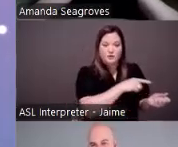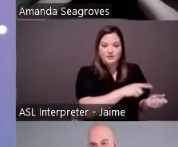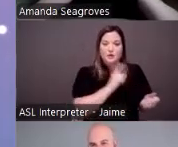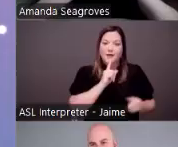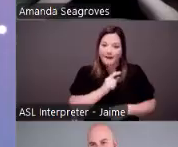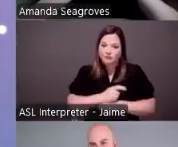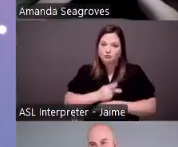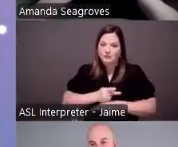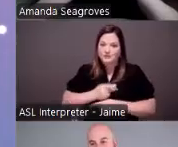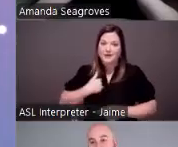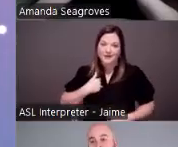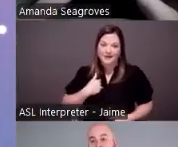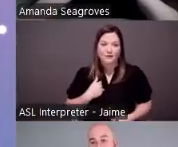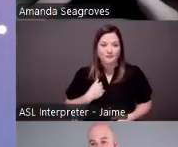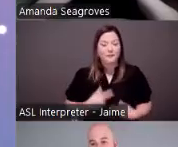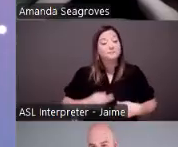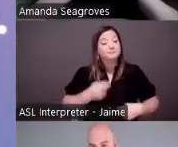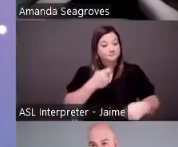me.